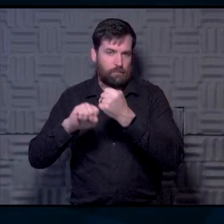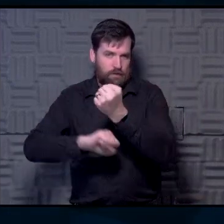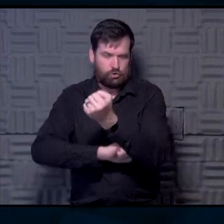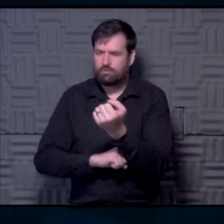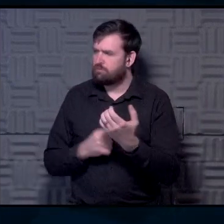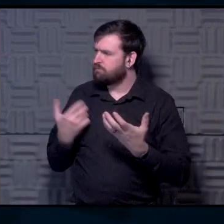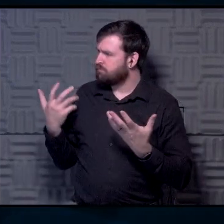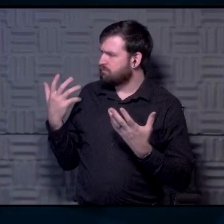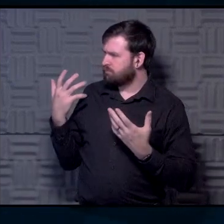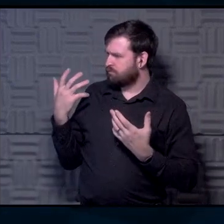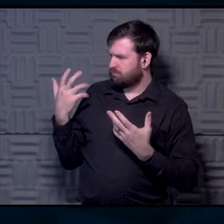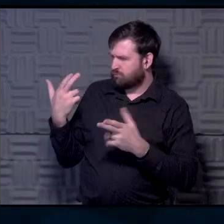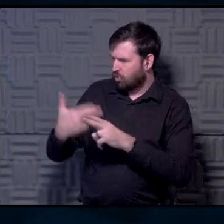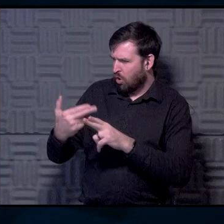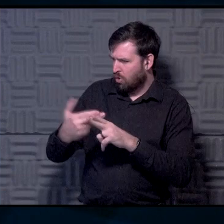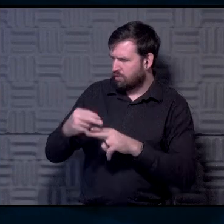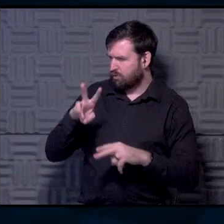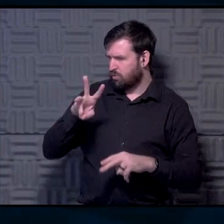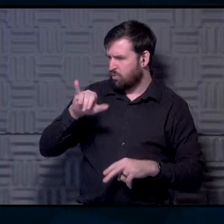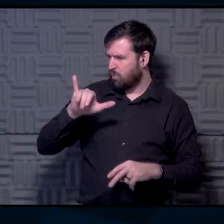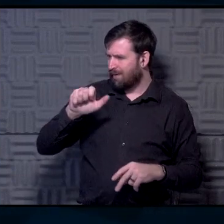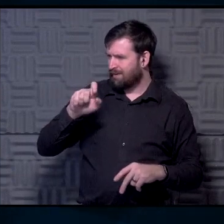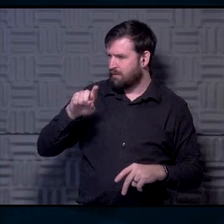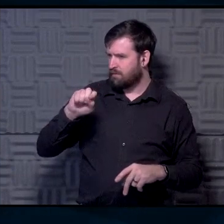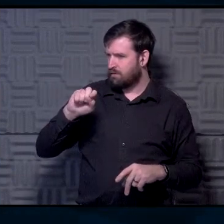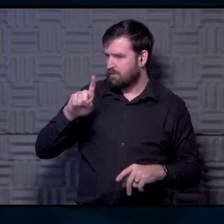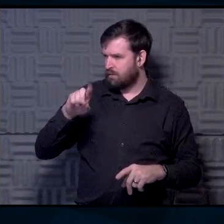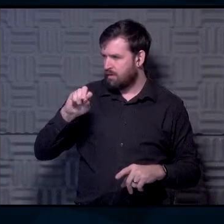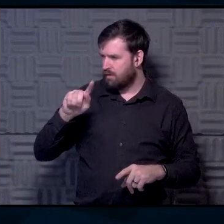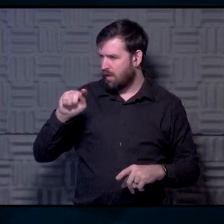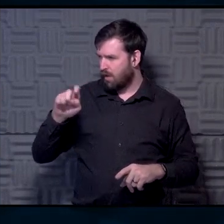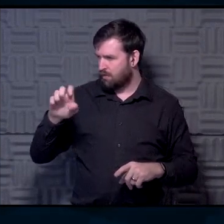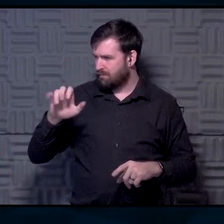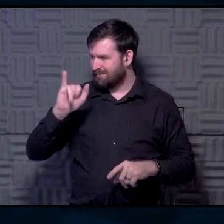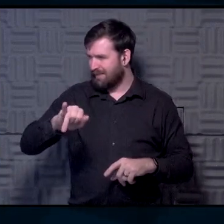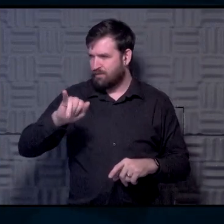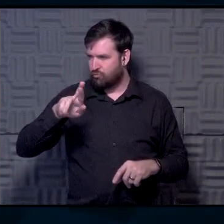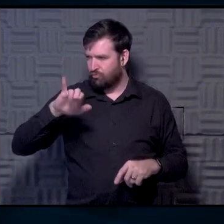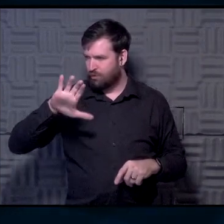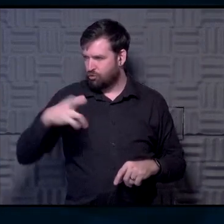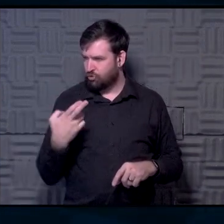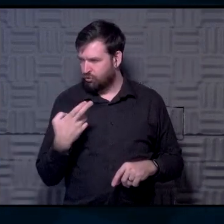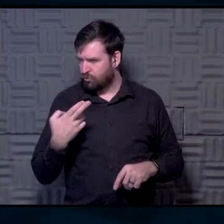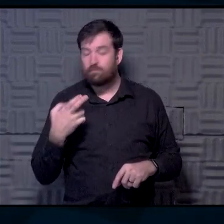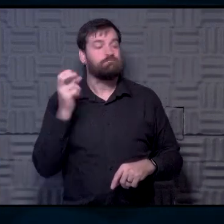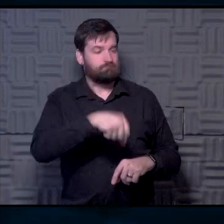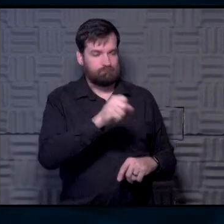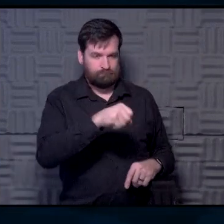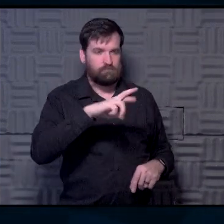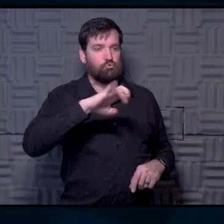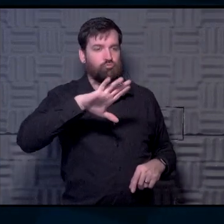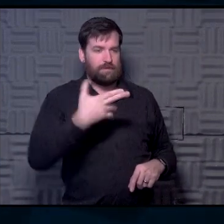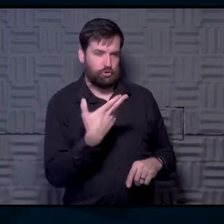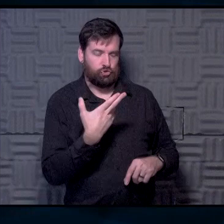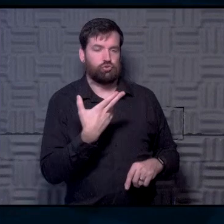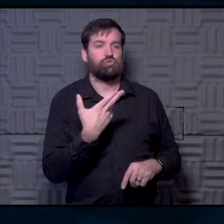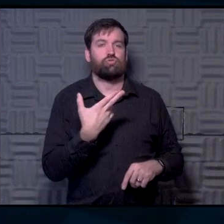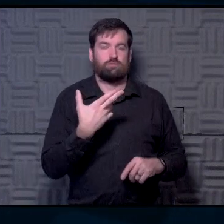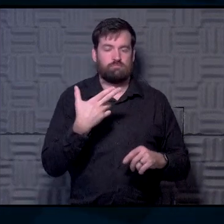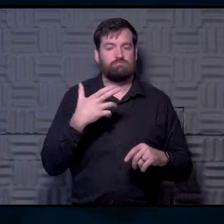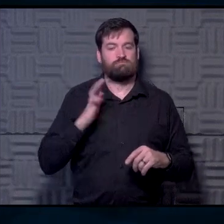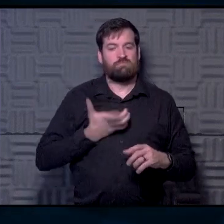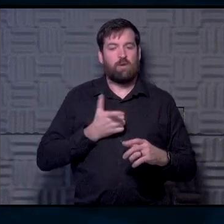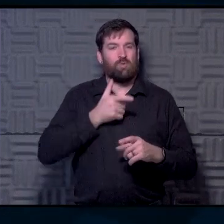is it called in Wyandotte County? There's one in Wyandotte too. Was that Reach? Which one is in Wyandotte? Yeah, Reach Healthcare Foundation is our